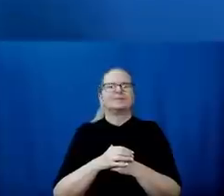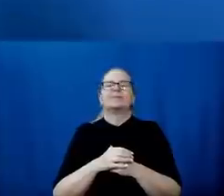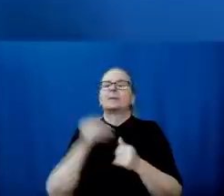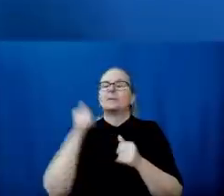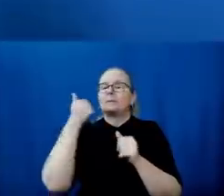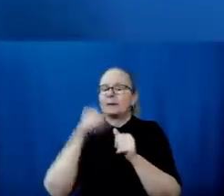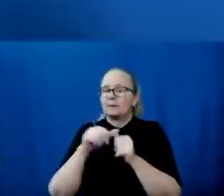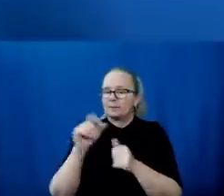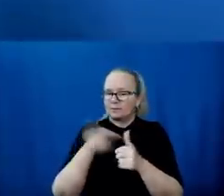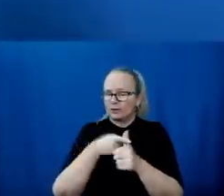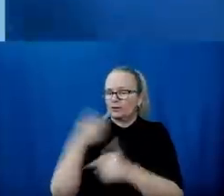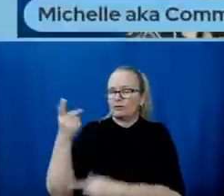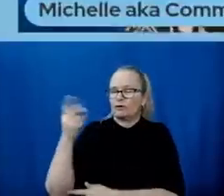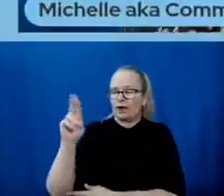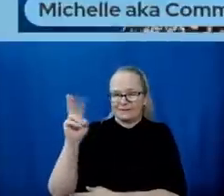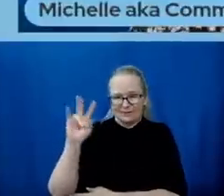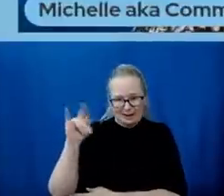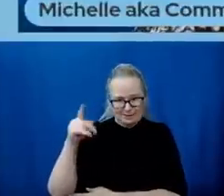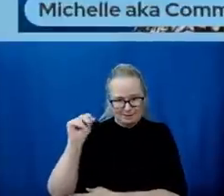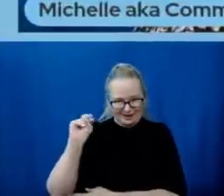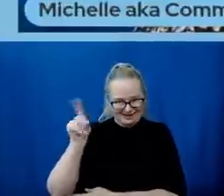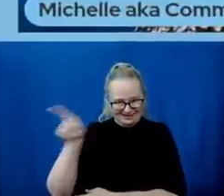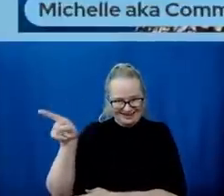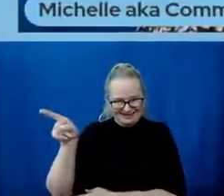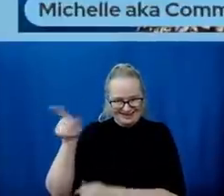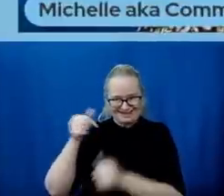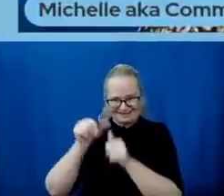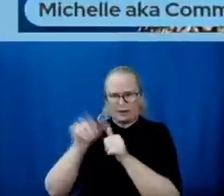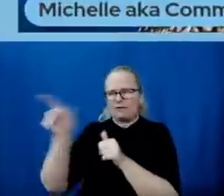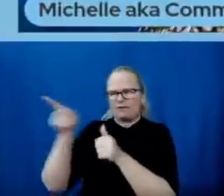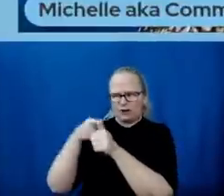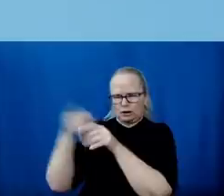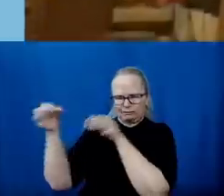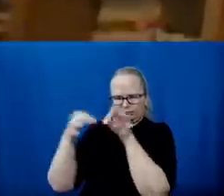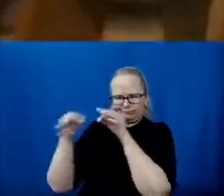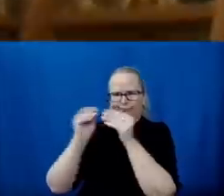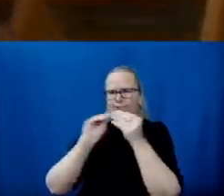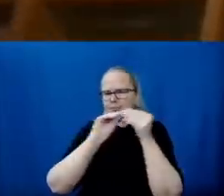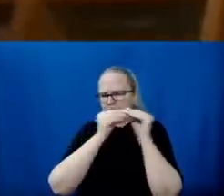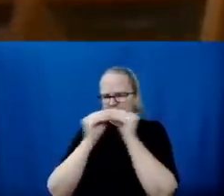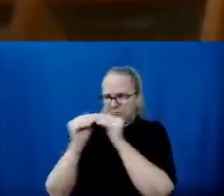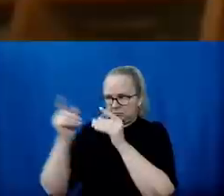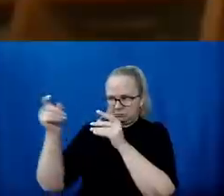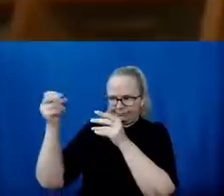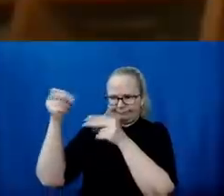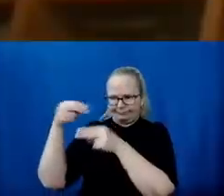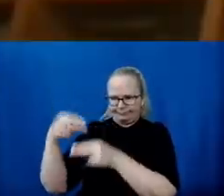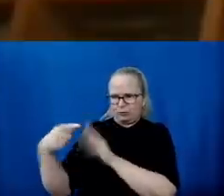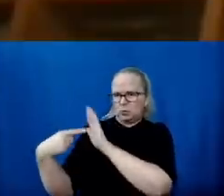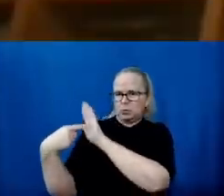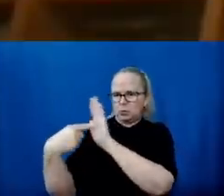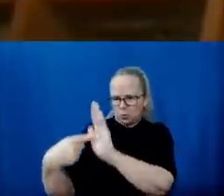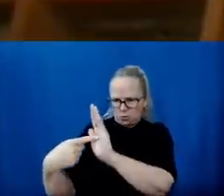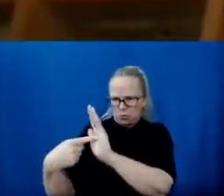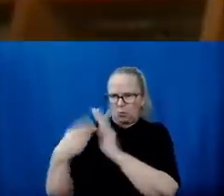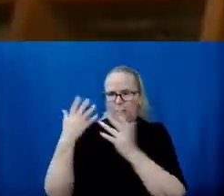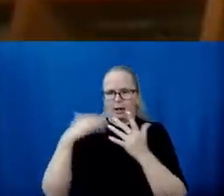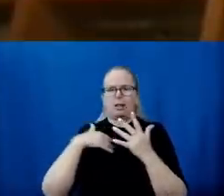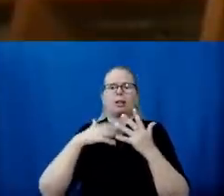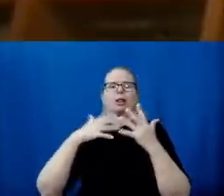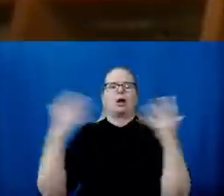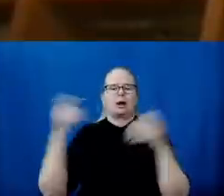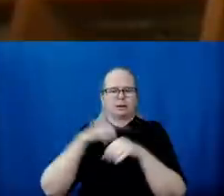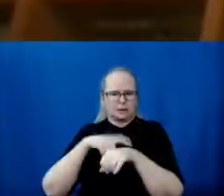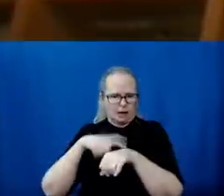at COVID-19 in the province. Dr. Vipond. All right, let's go straight to the numbers. You can bring up my slides because we're going to save lots of